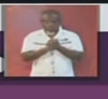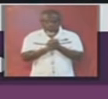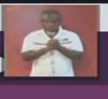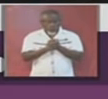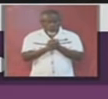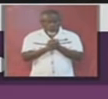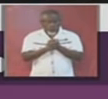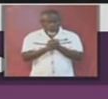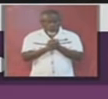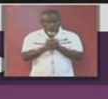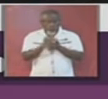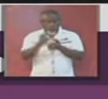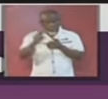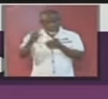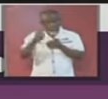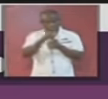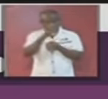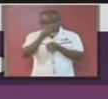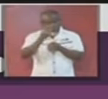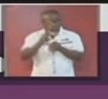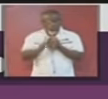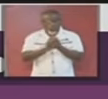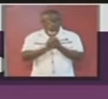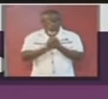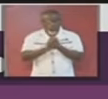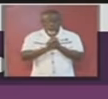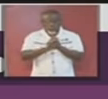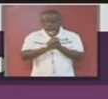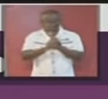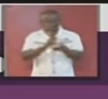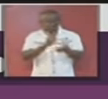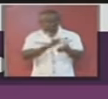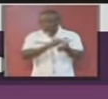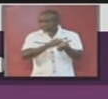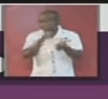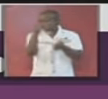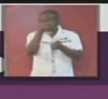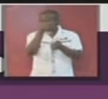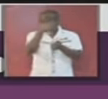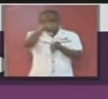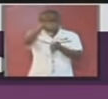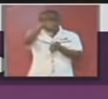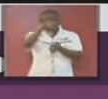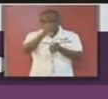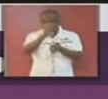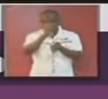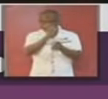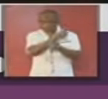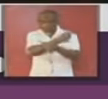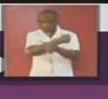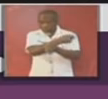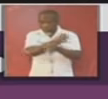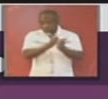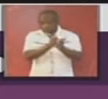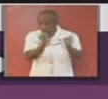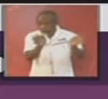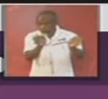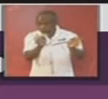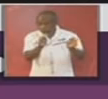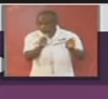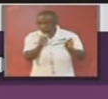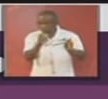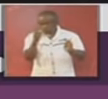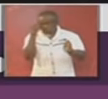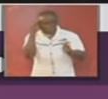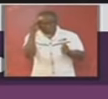then my second question is, nurses at the Port of Spain General Hospital have expressed concern that there is looking